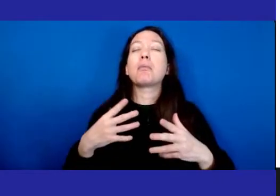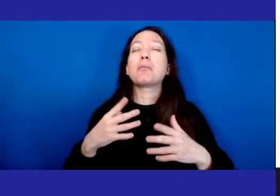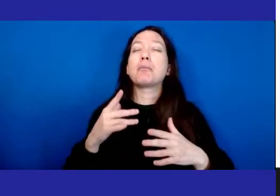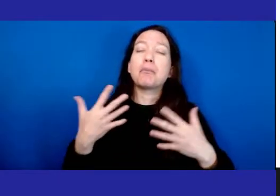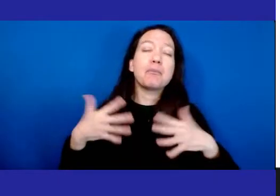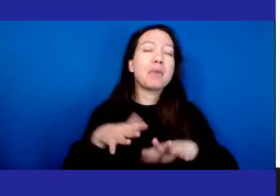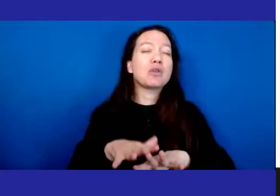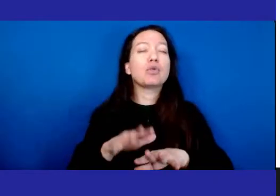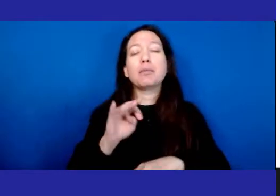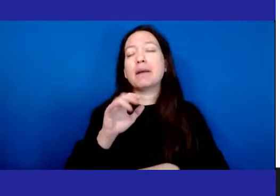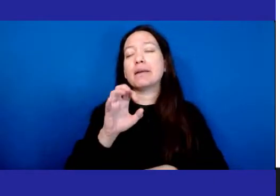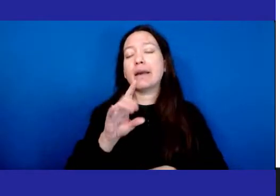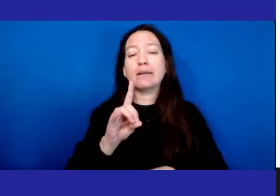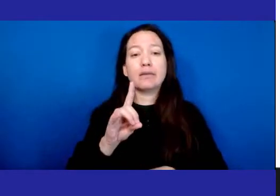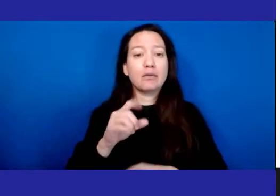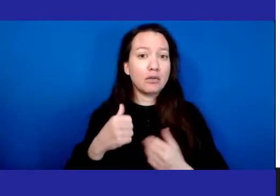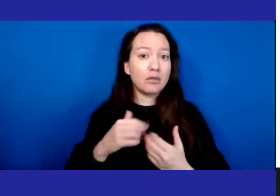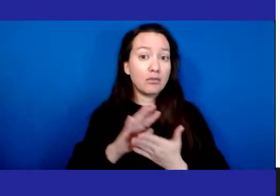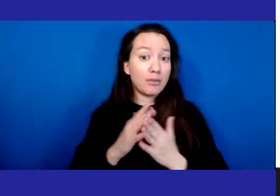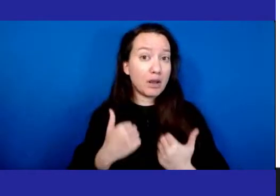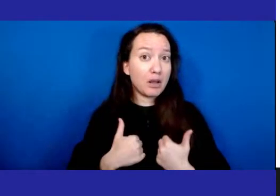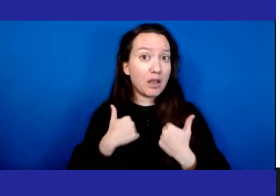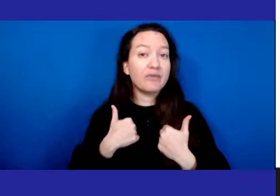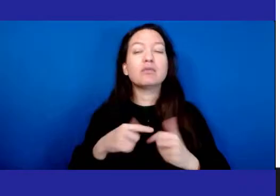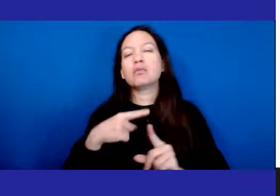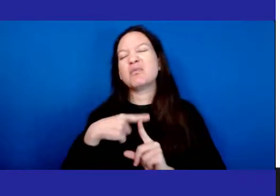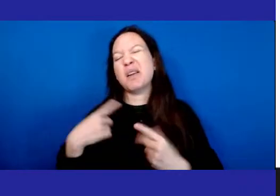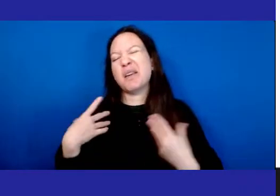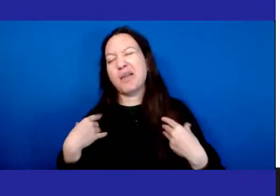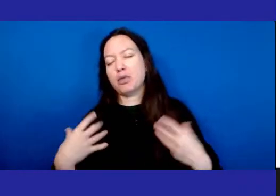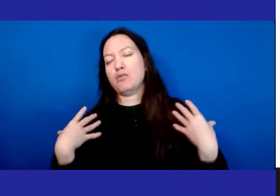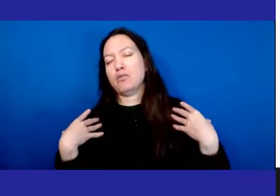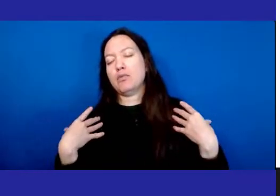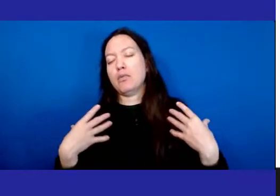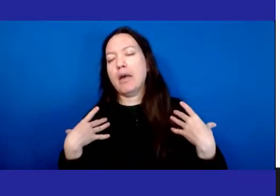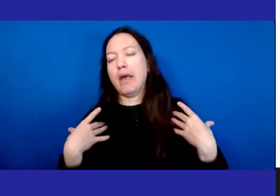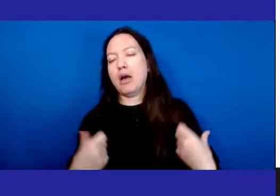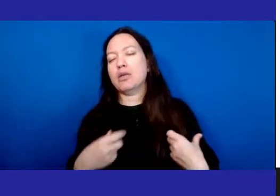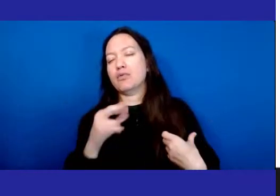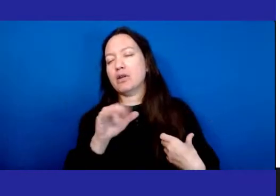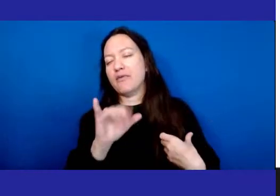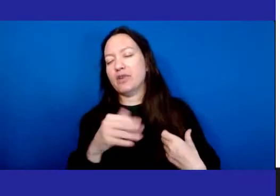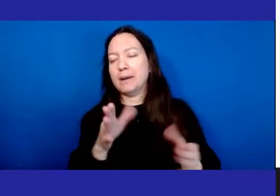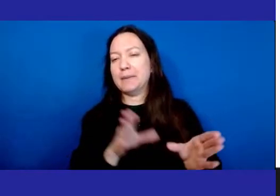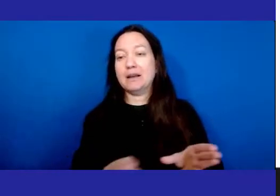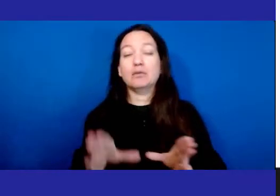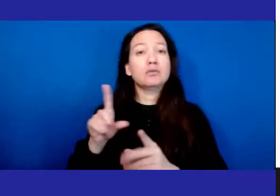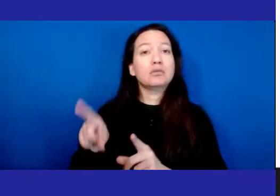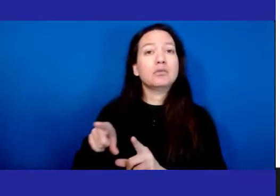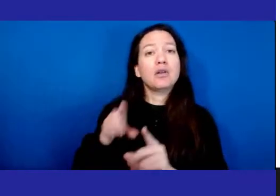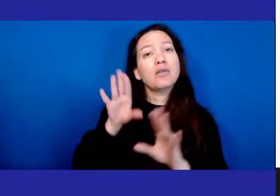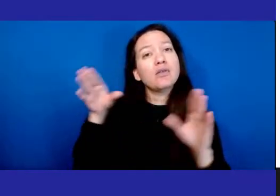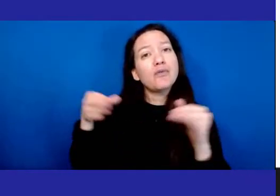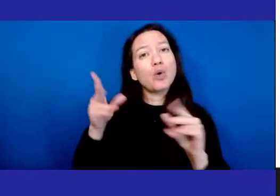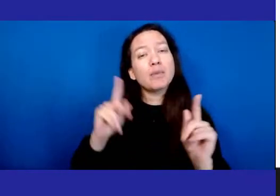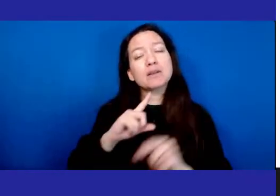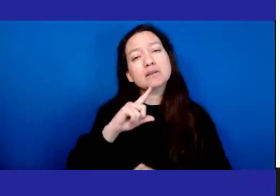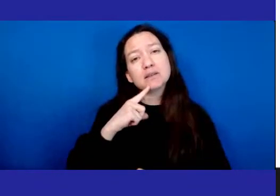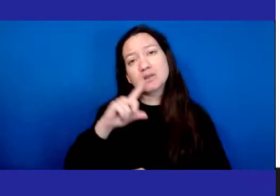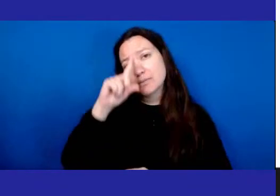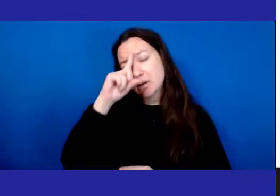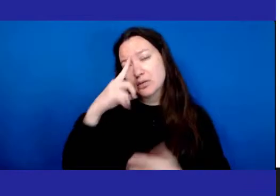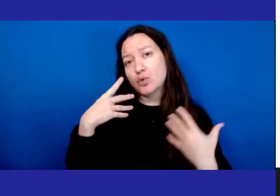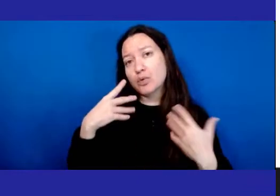go live, along with the health and recovery plan, another Medicaid line of business that focuses on people with serious mental illness